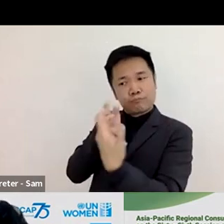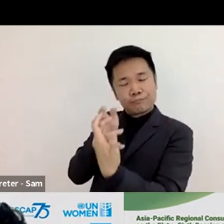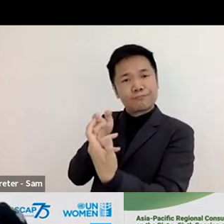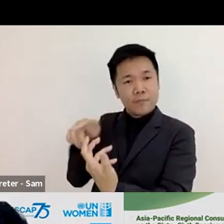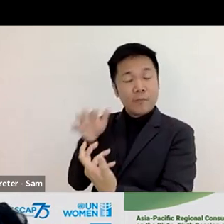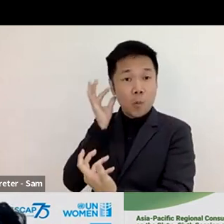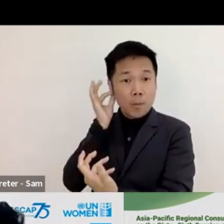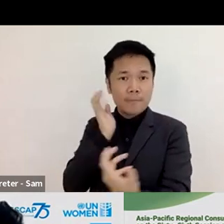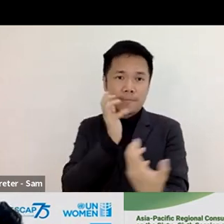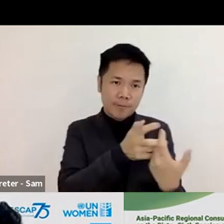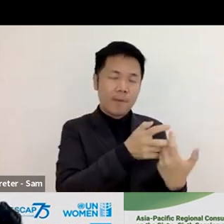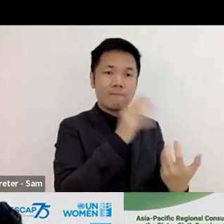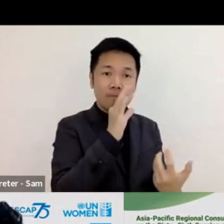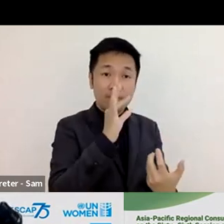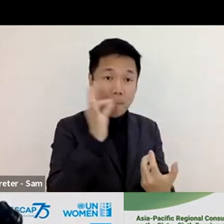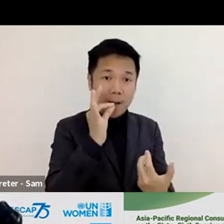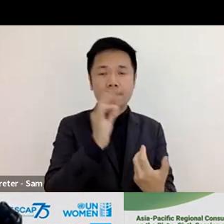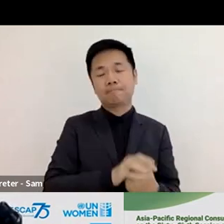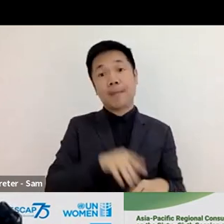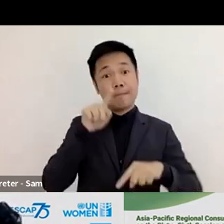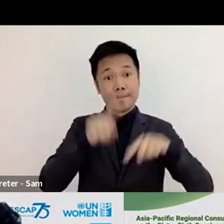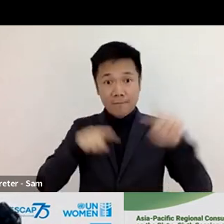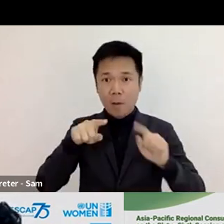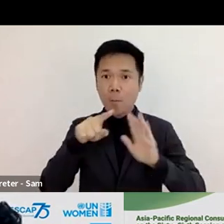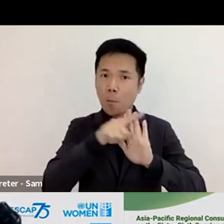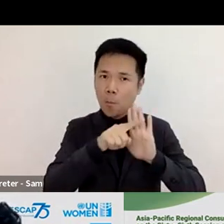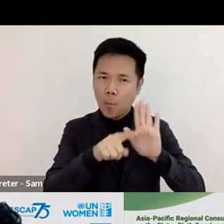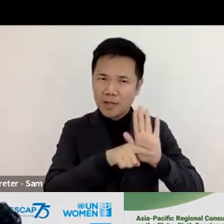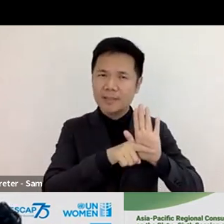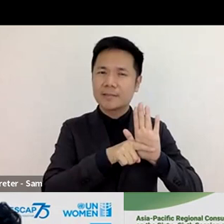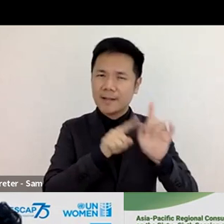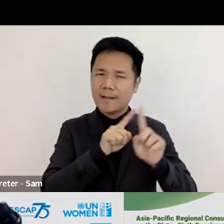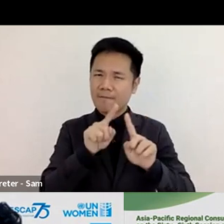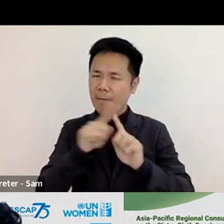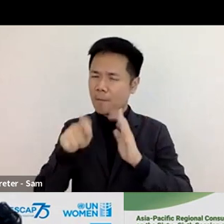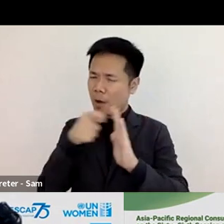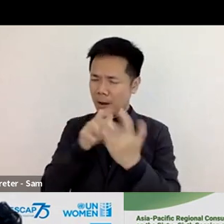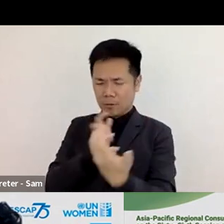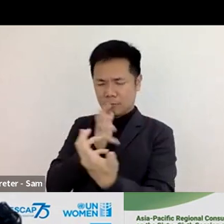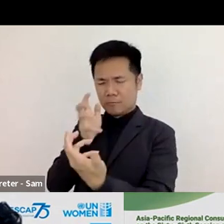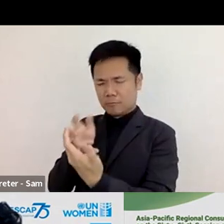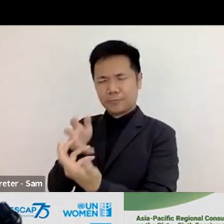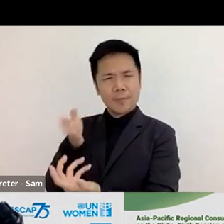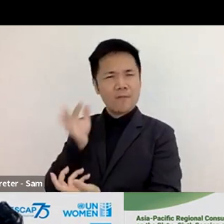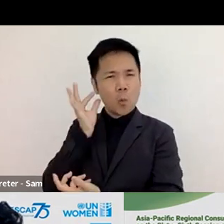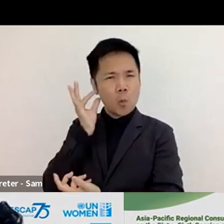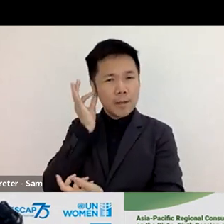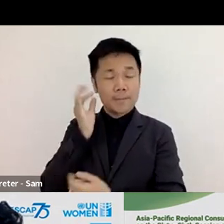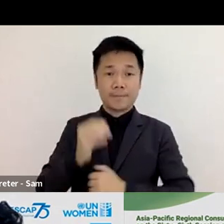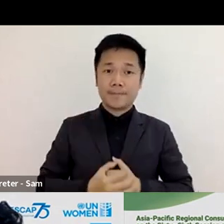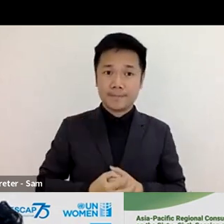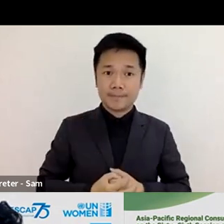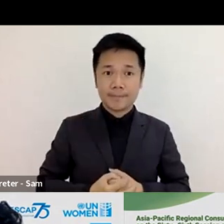reduction, climate change, and environmental policies, plans, and the programs. This also requires us